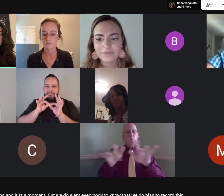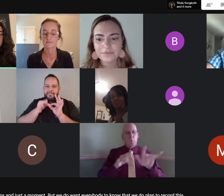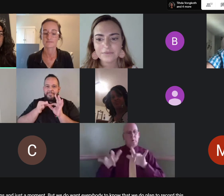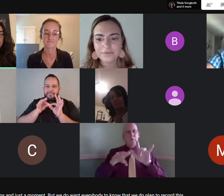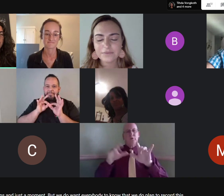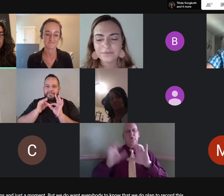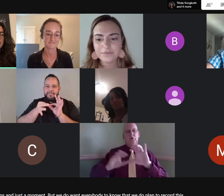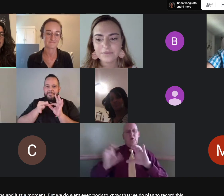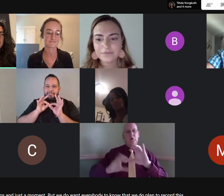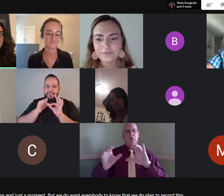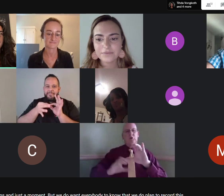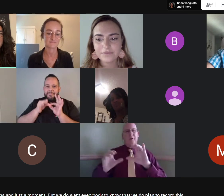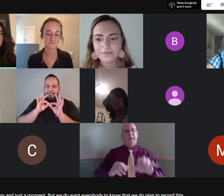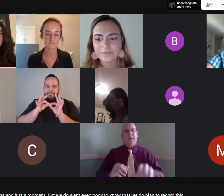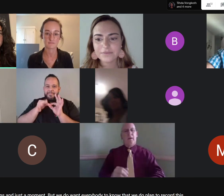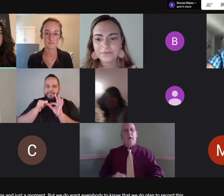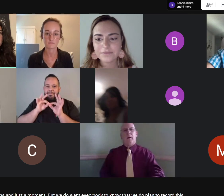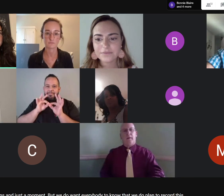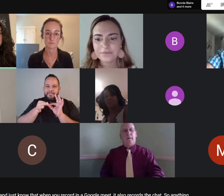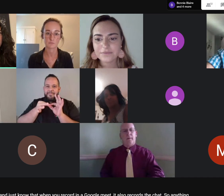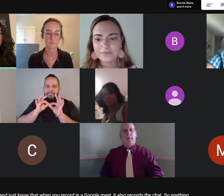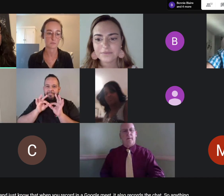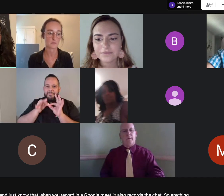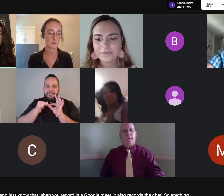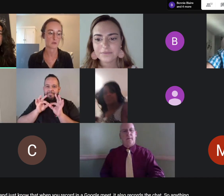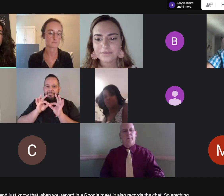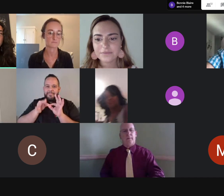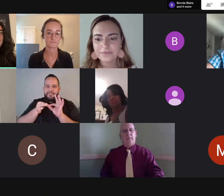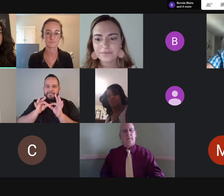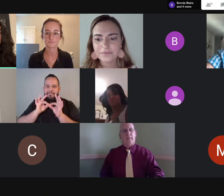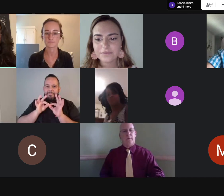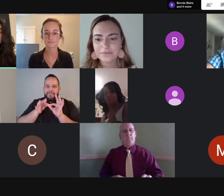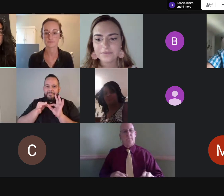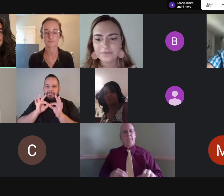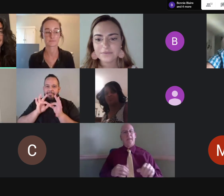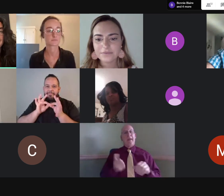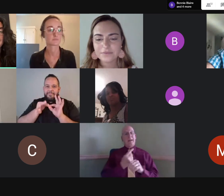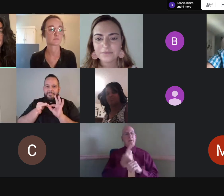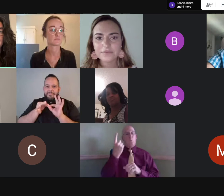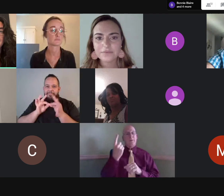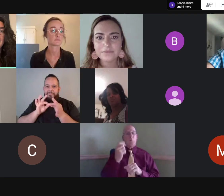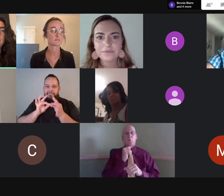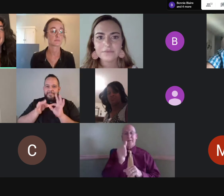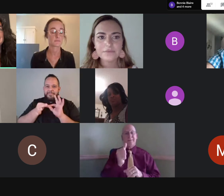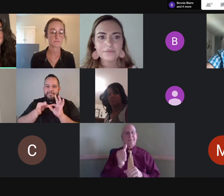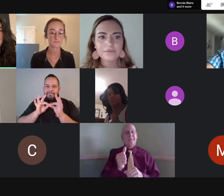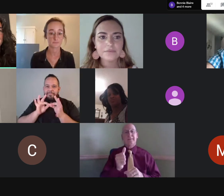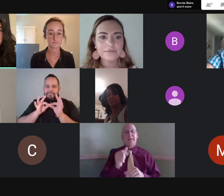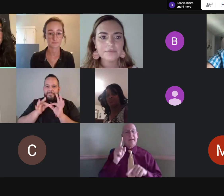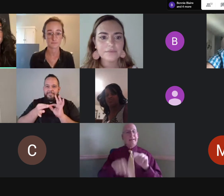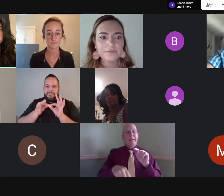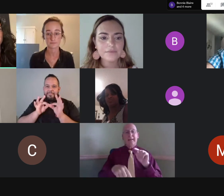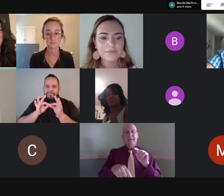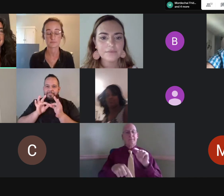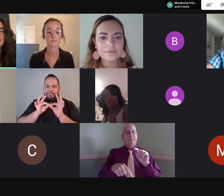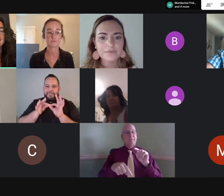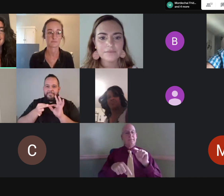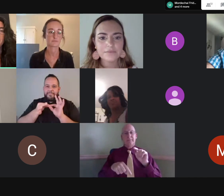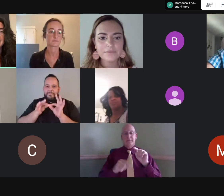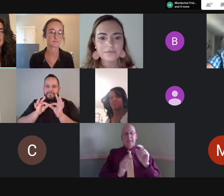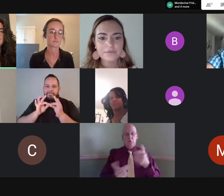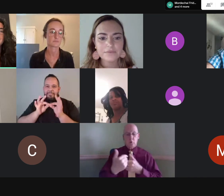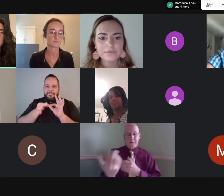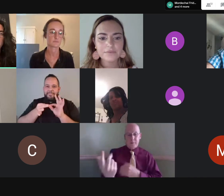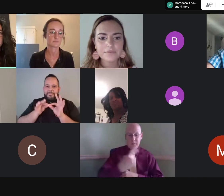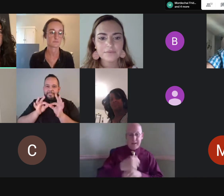chat will also be recorded. And the reason that we're recording is so that anybody who can't make it today can still access